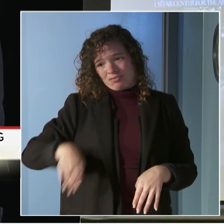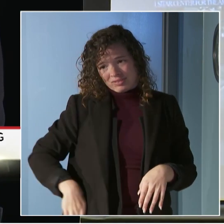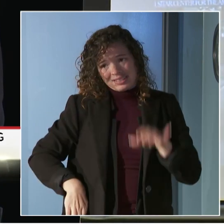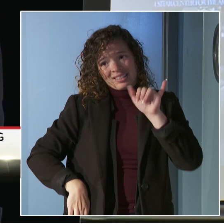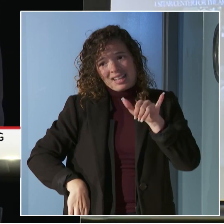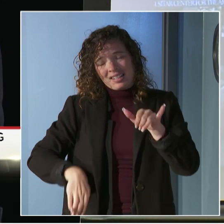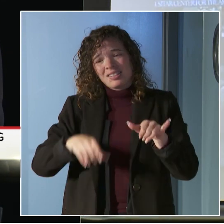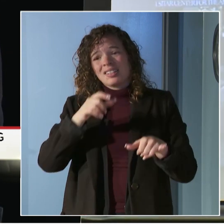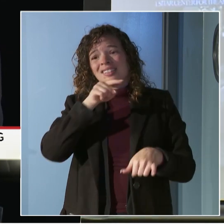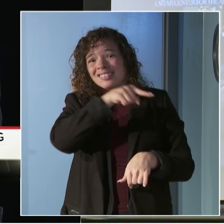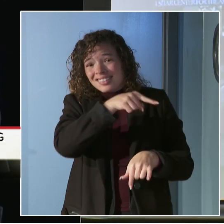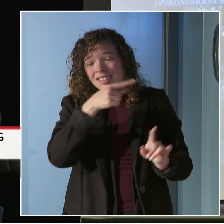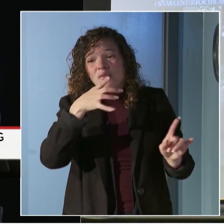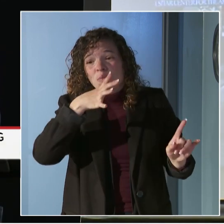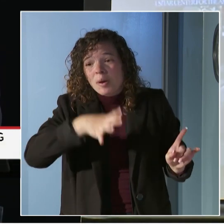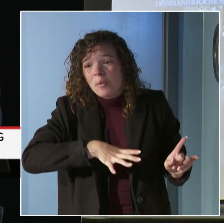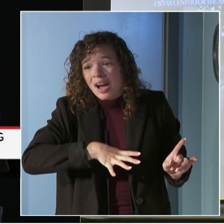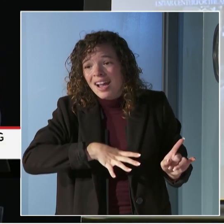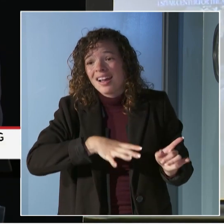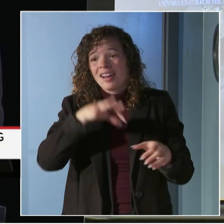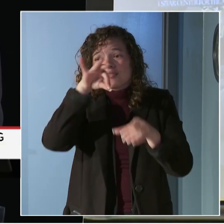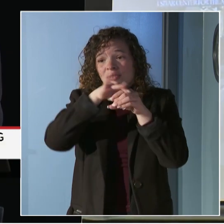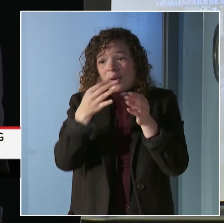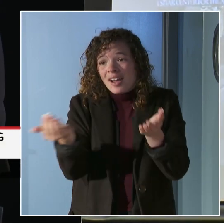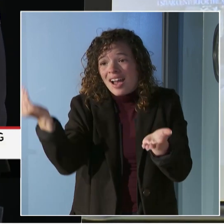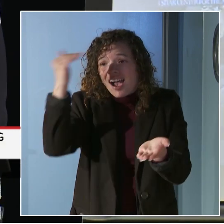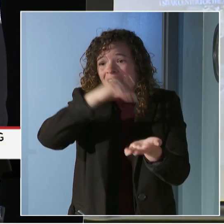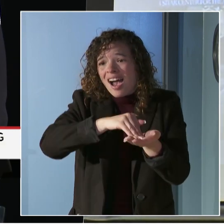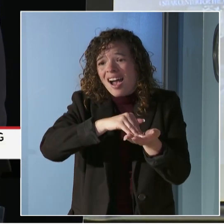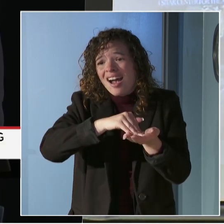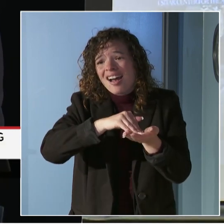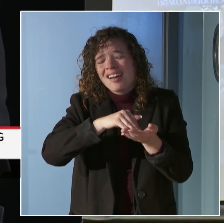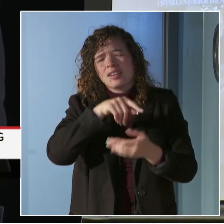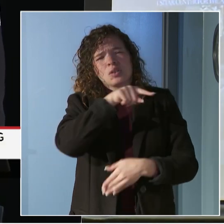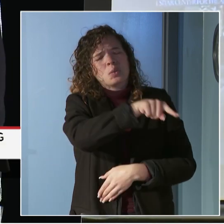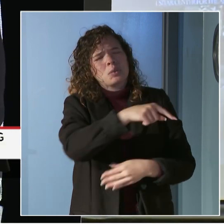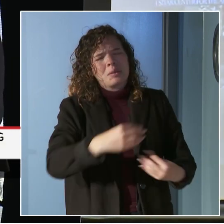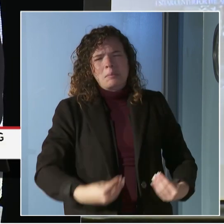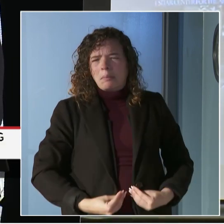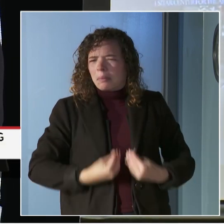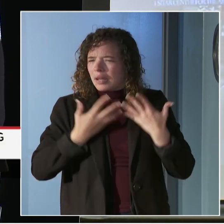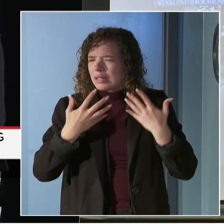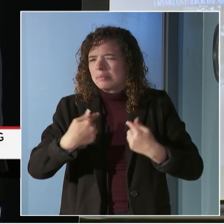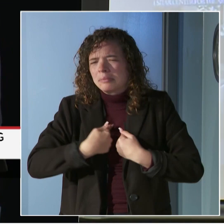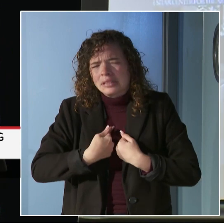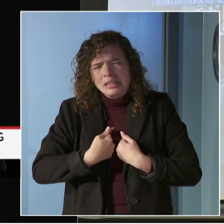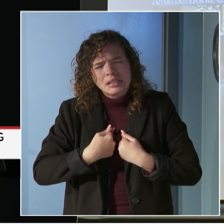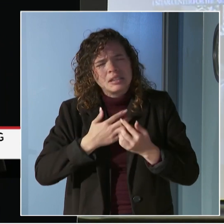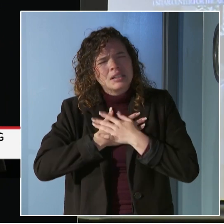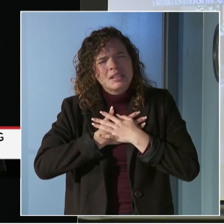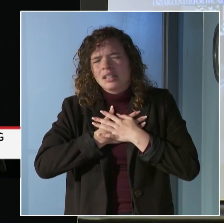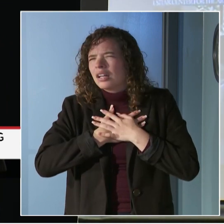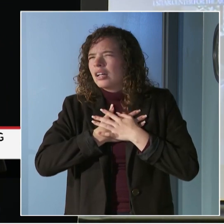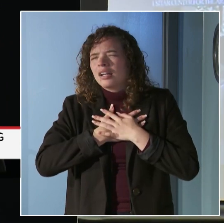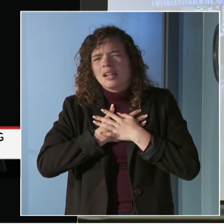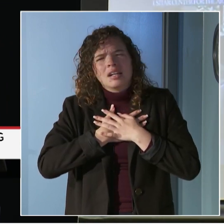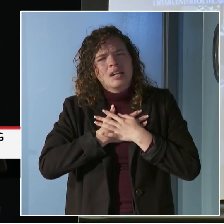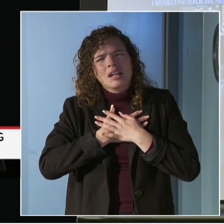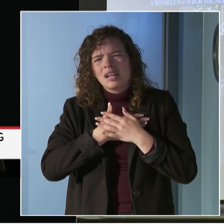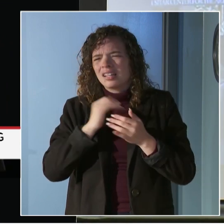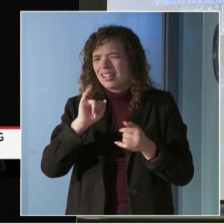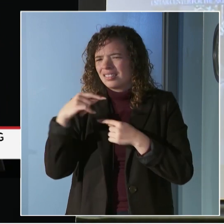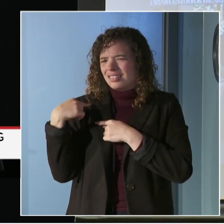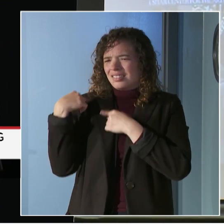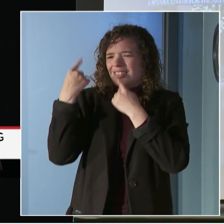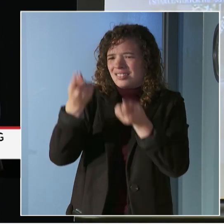to be reelected for a 2nd term. You have been so inspiring to me as I pursue my dreams. Since becoming mayor, the city has